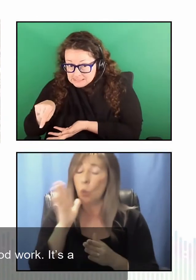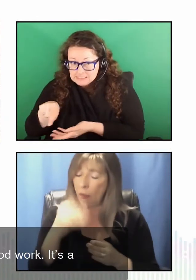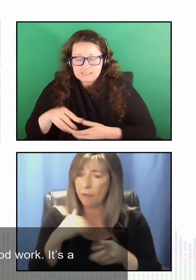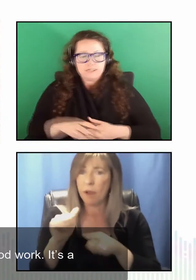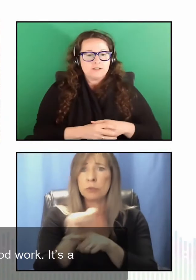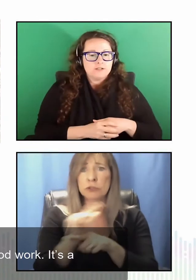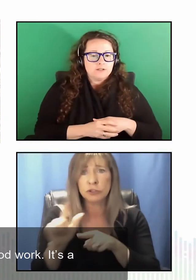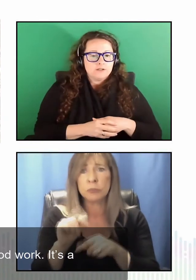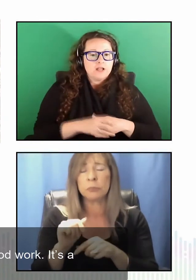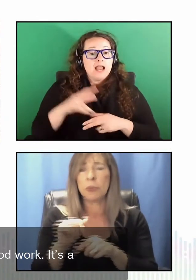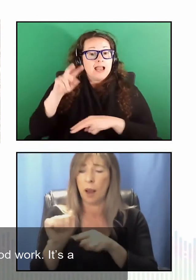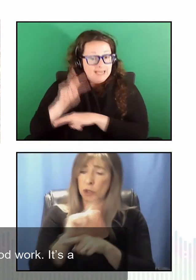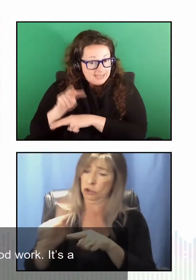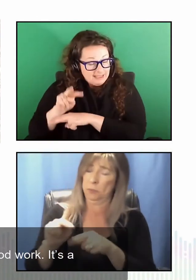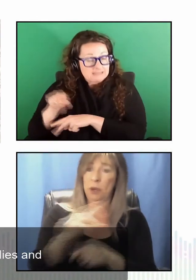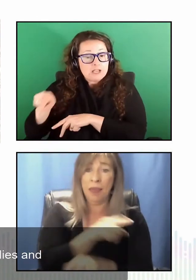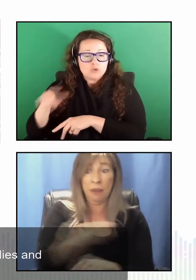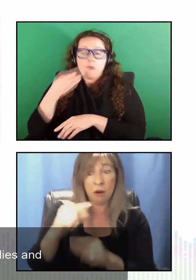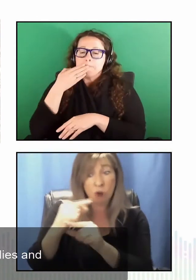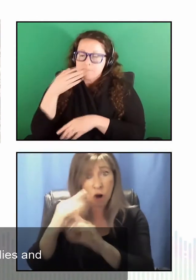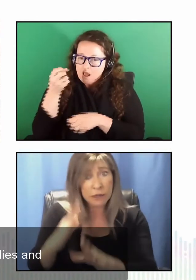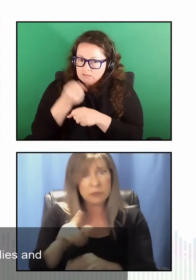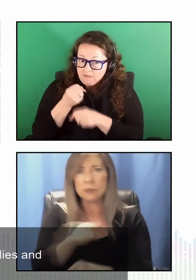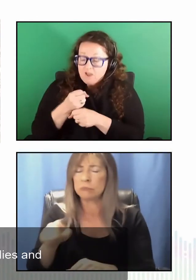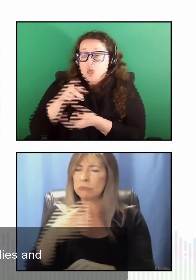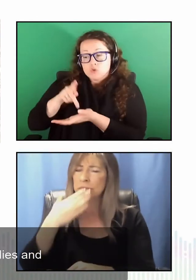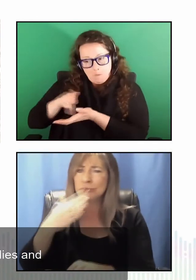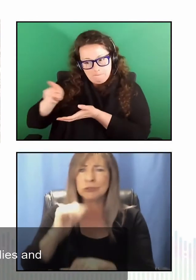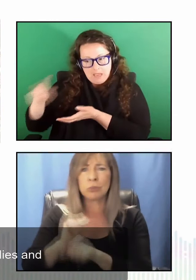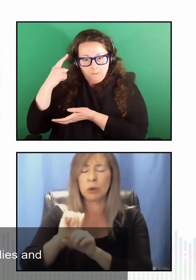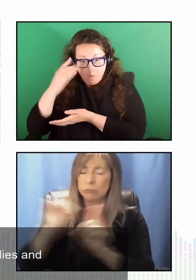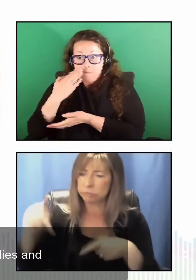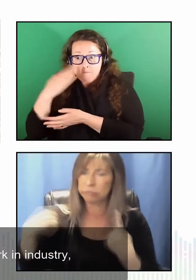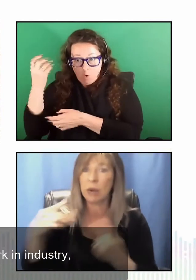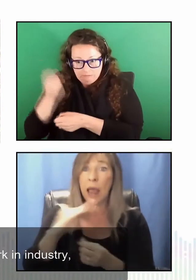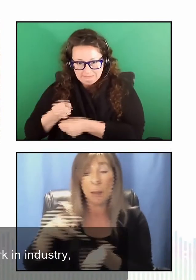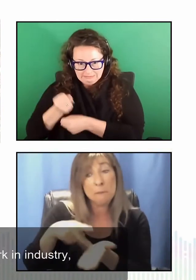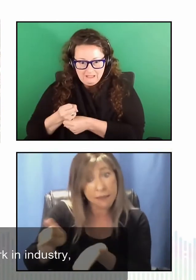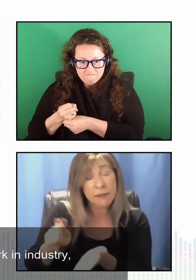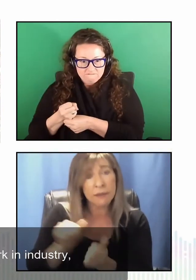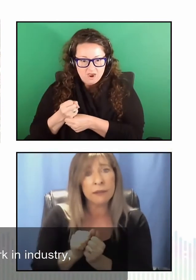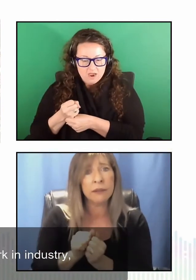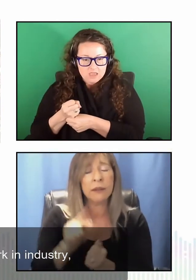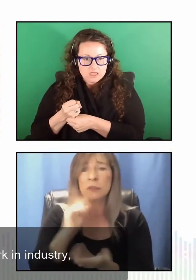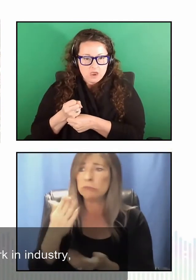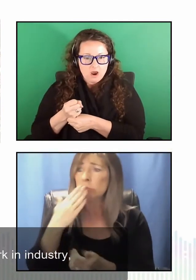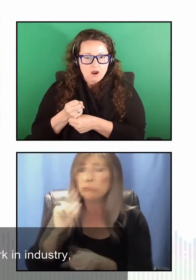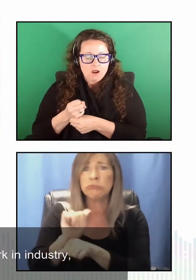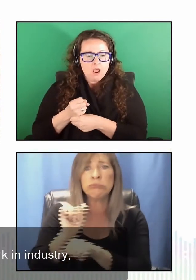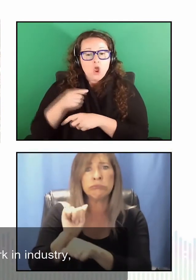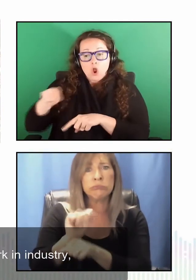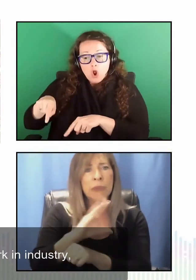and being paid for good work. It's a gainful occupation that supports families and communities instead of being trained to work